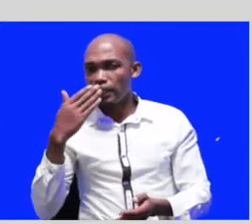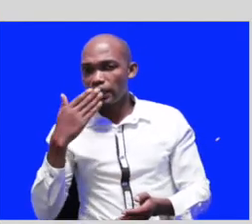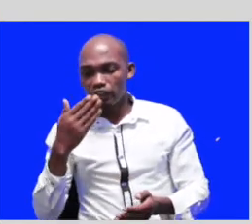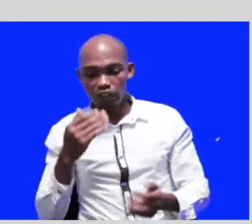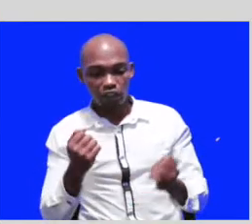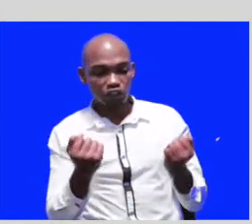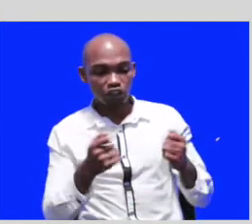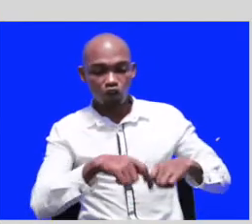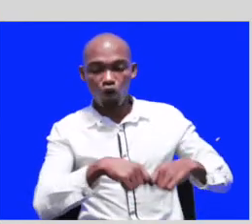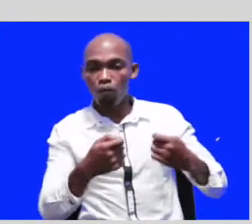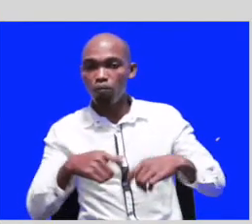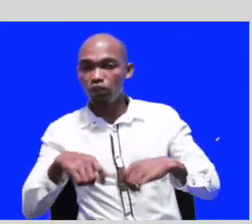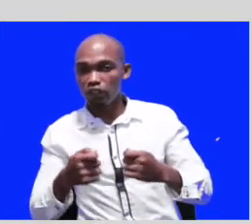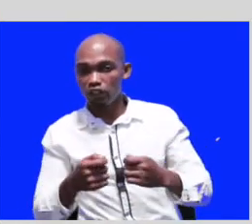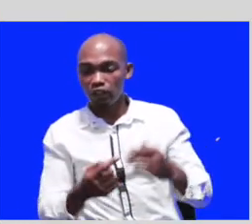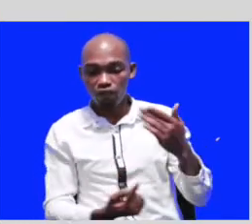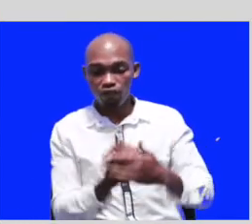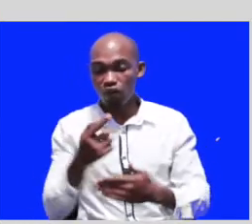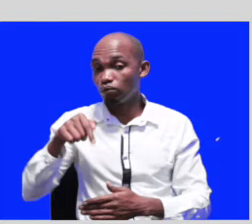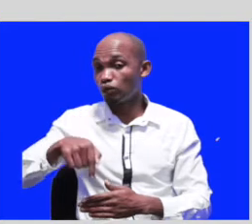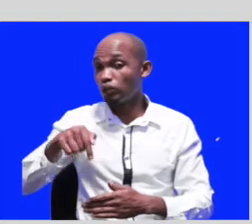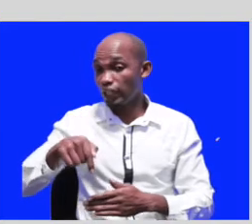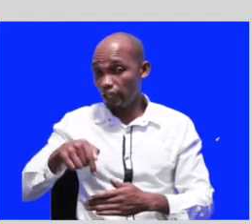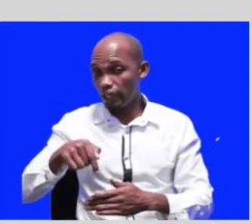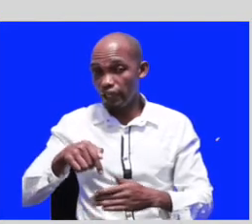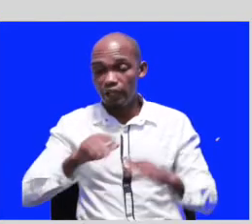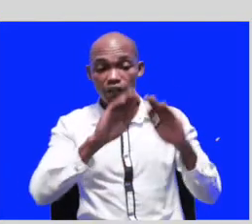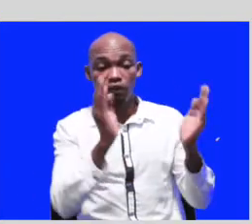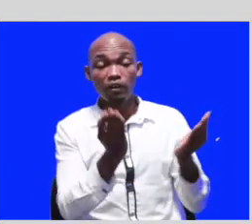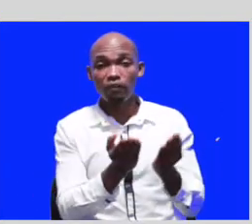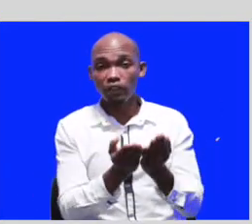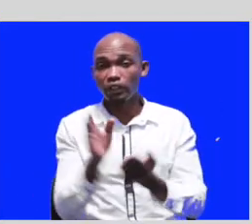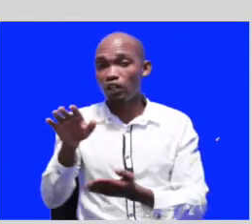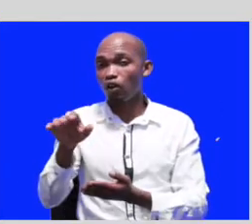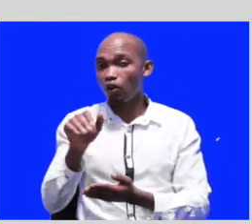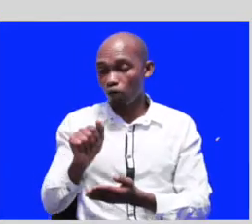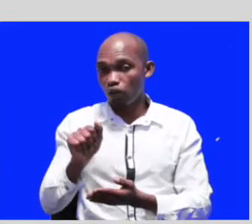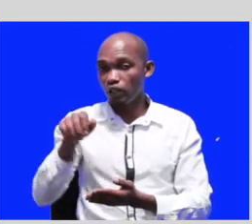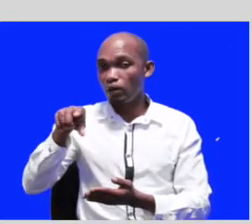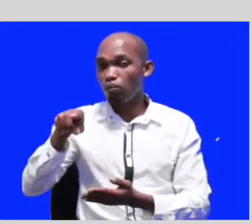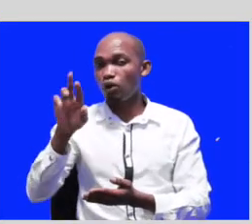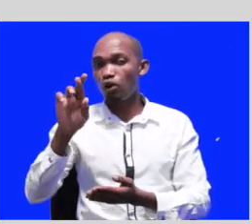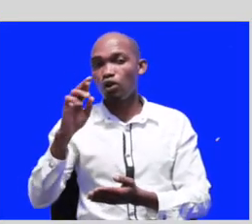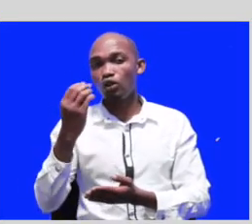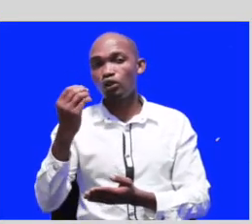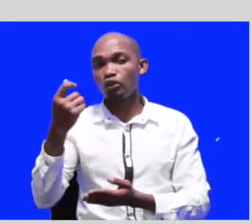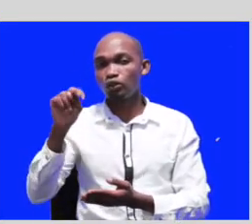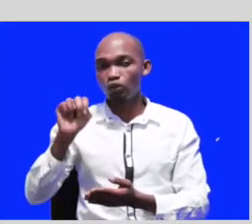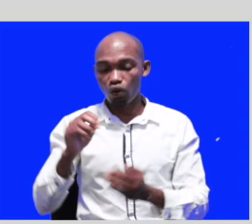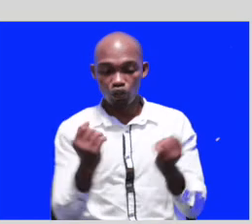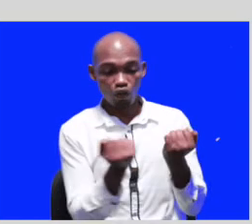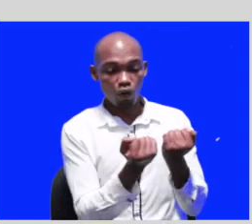gaseous composition was different from today's. The universe cooled and protons combined